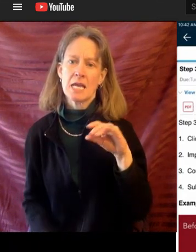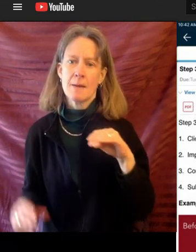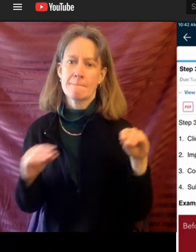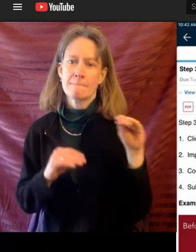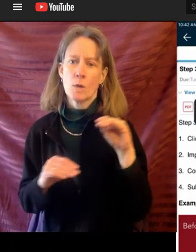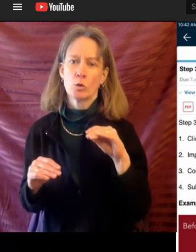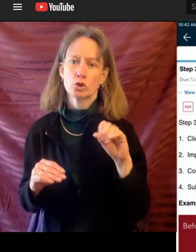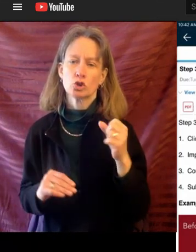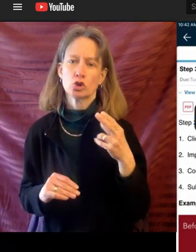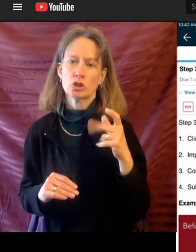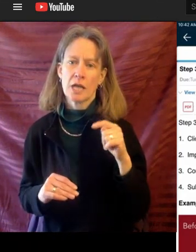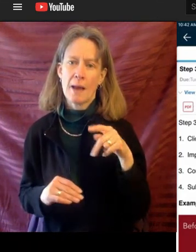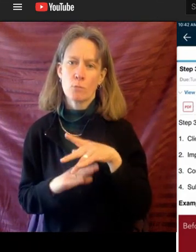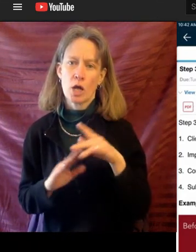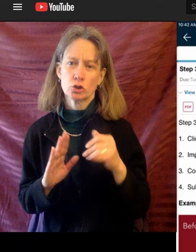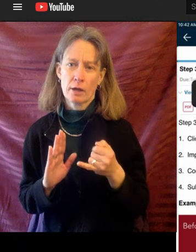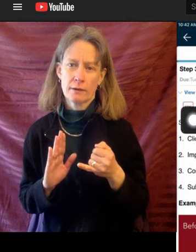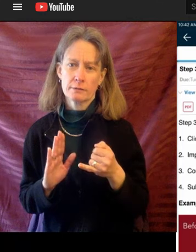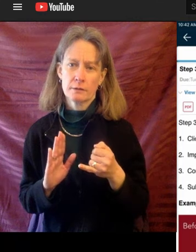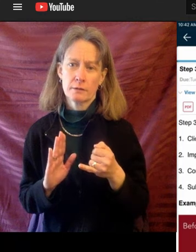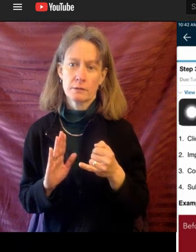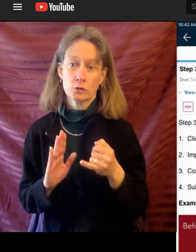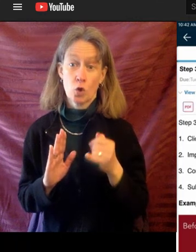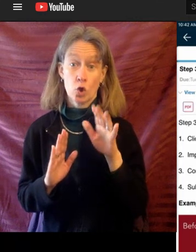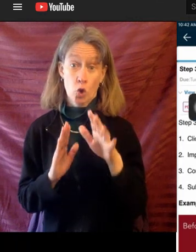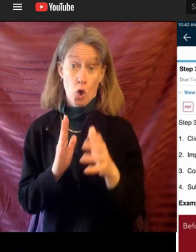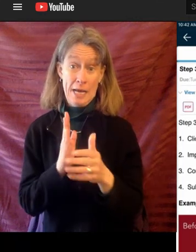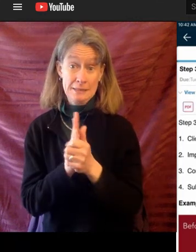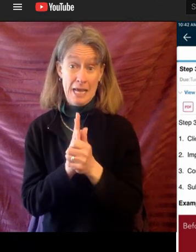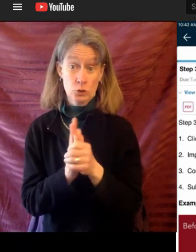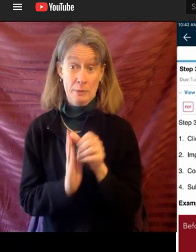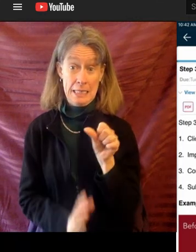do is click on your attachment.